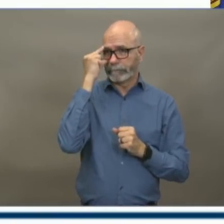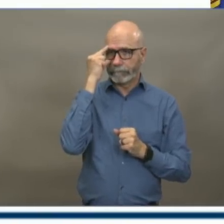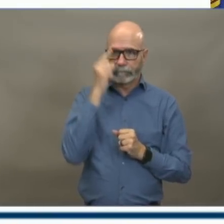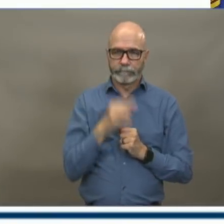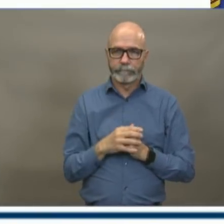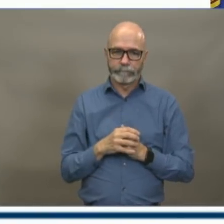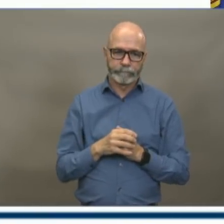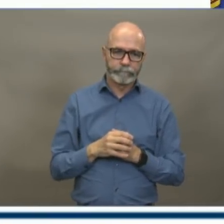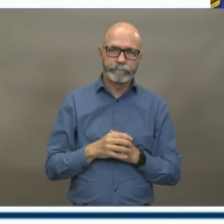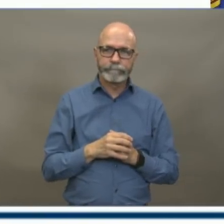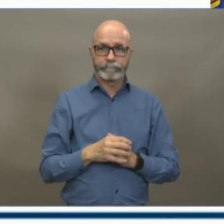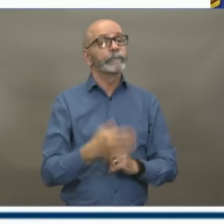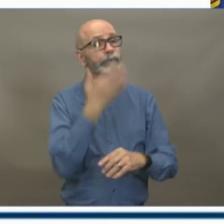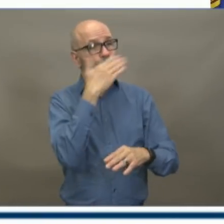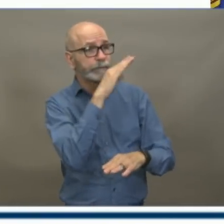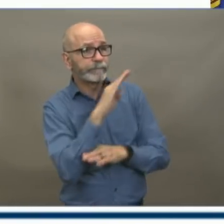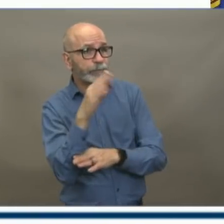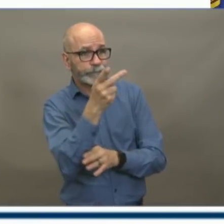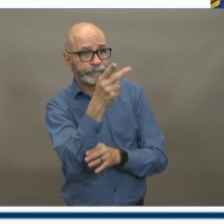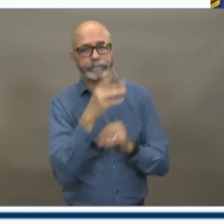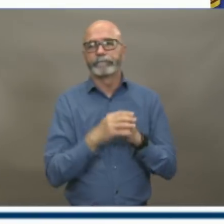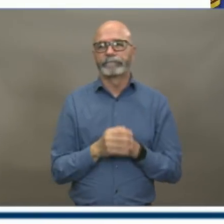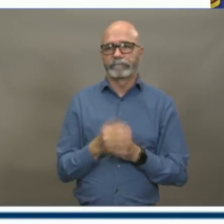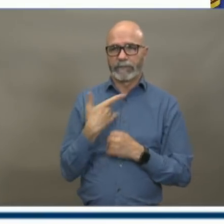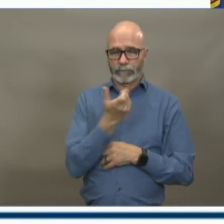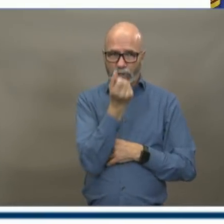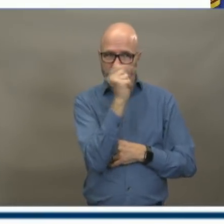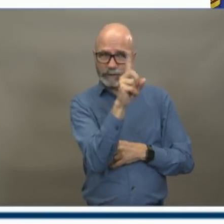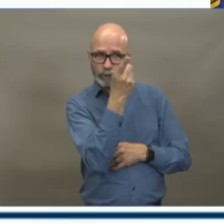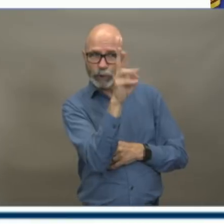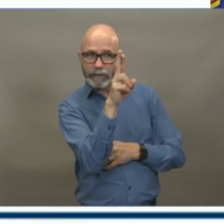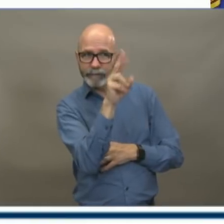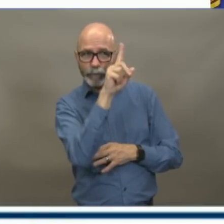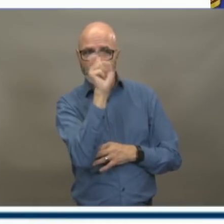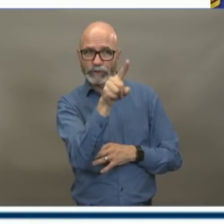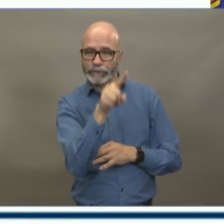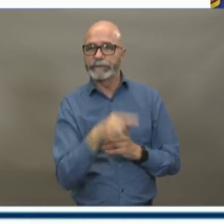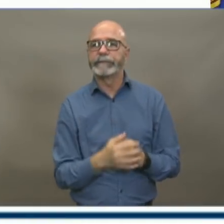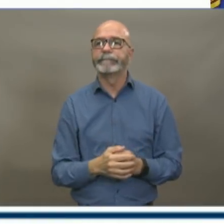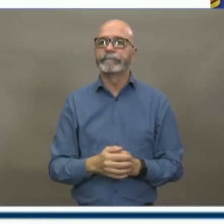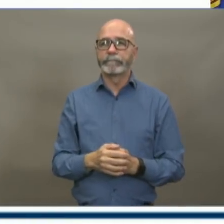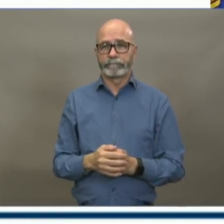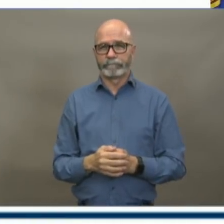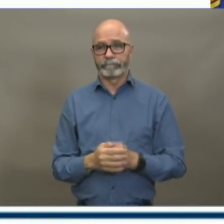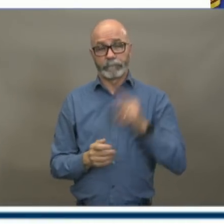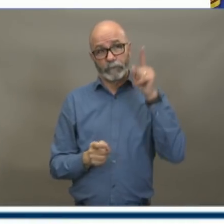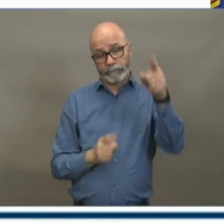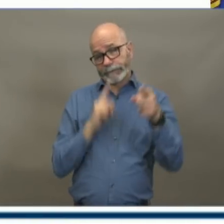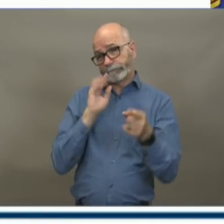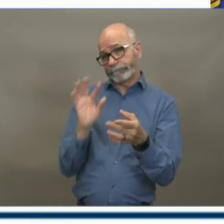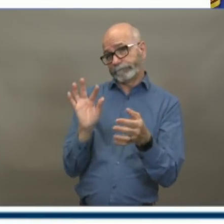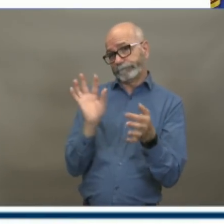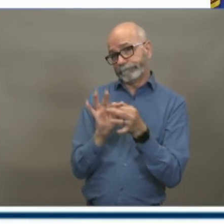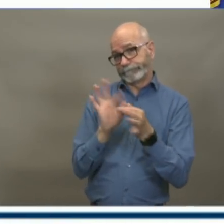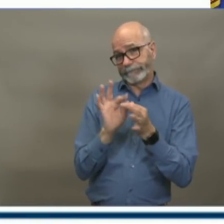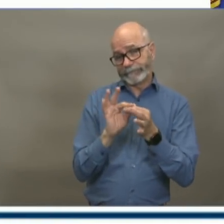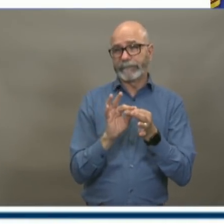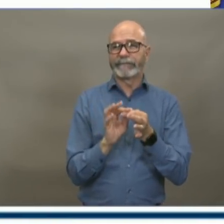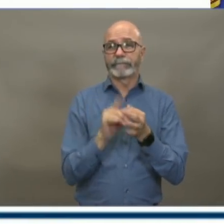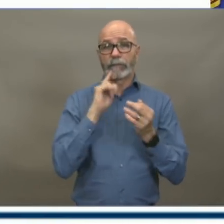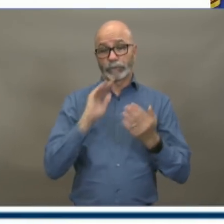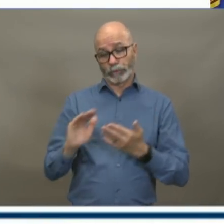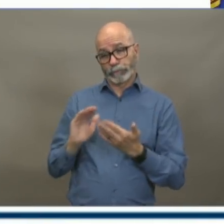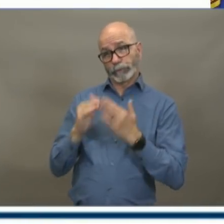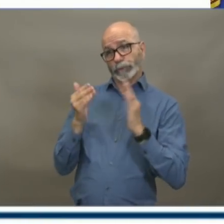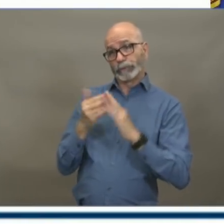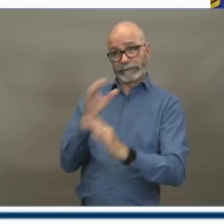Good afternoon. First question for Dr. Strang. And you mentioned briefly community clinics, prototype